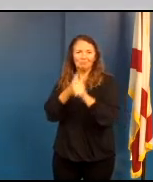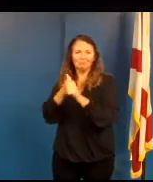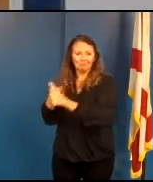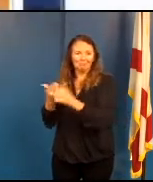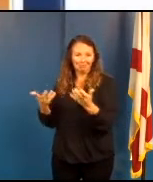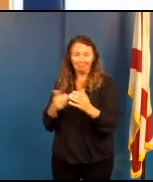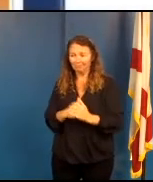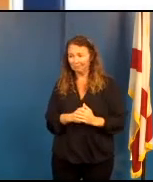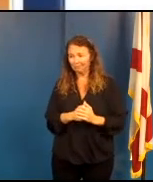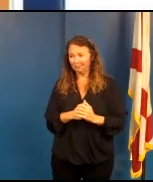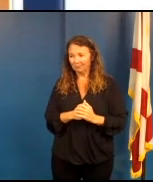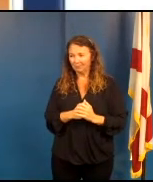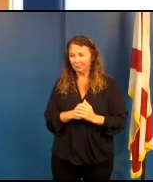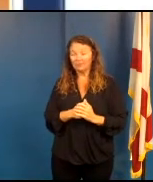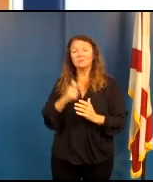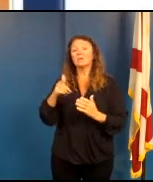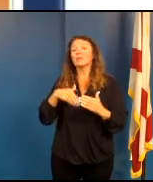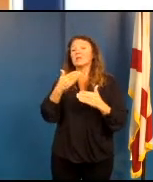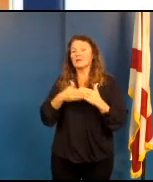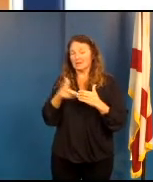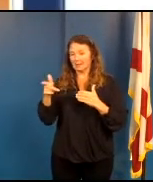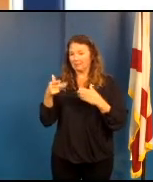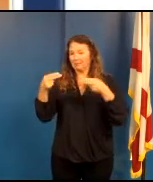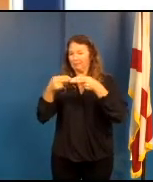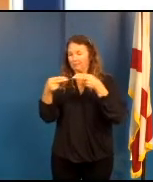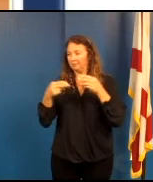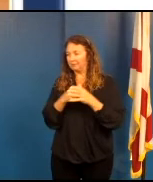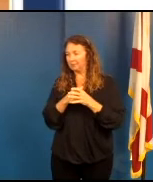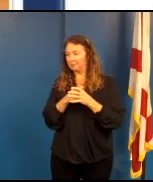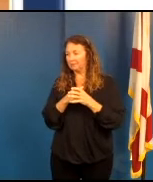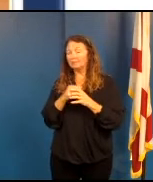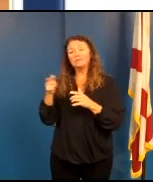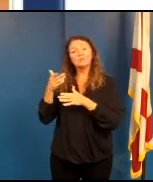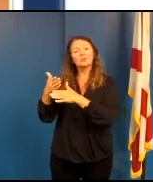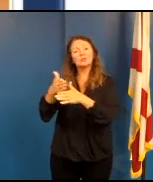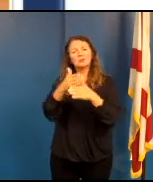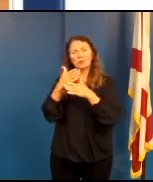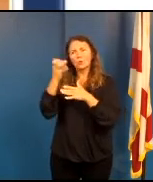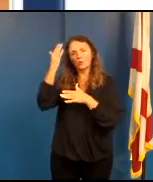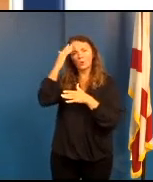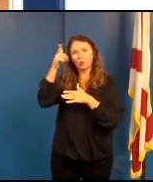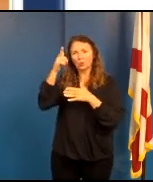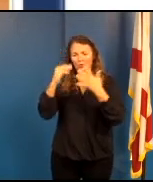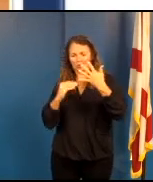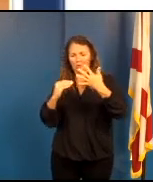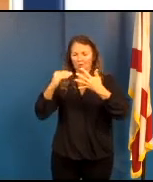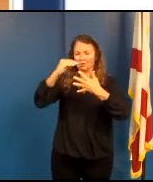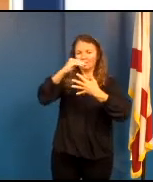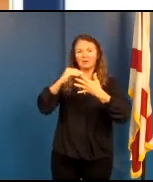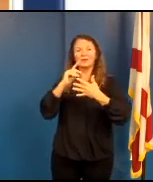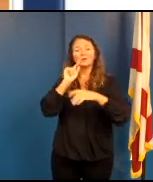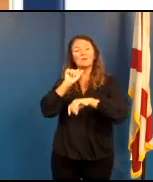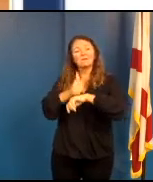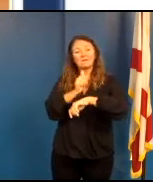slide, I just wanted to share with you here in terms of where you ranked foundational areas